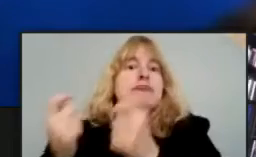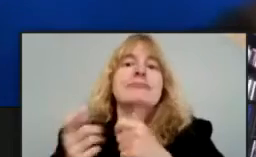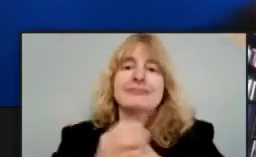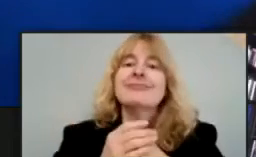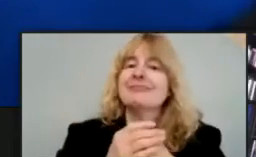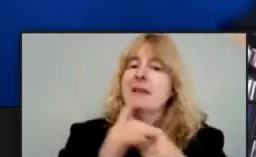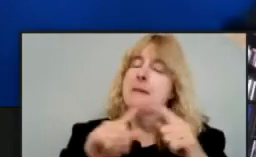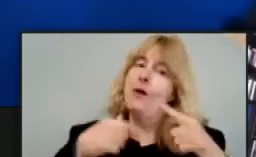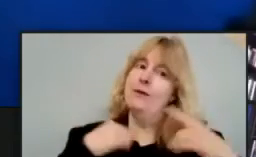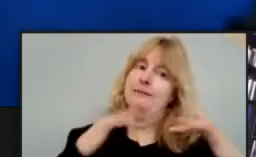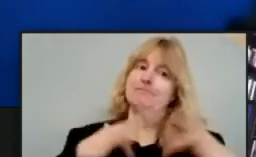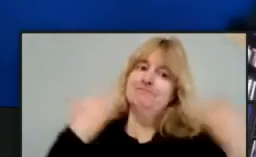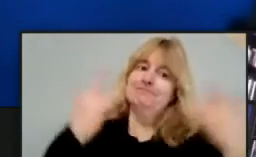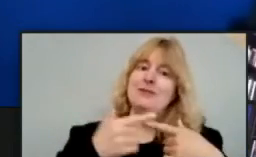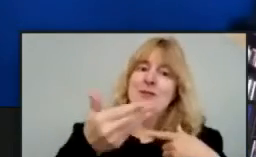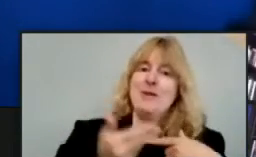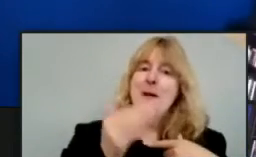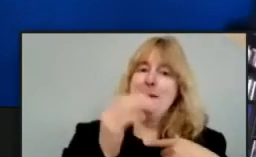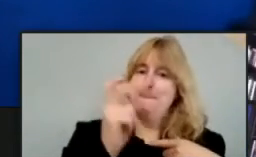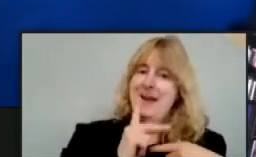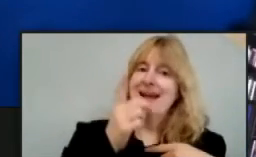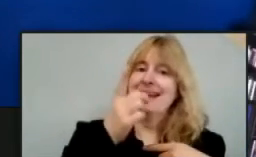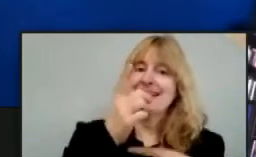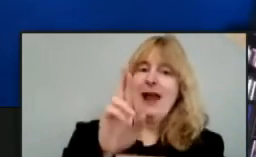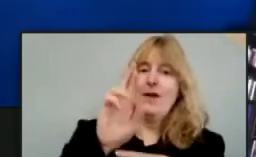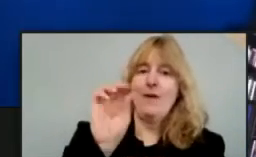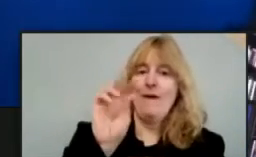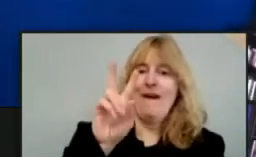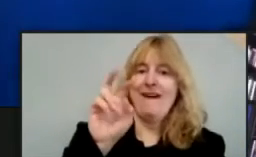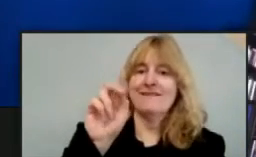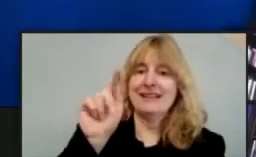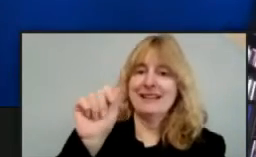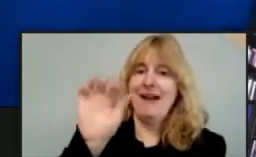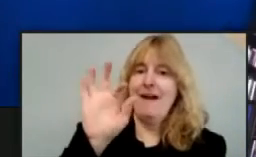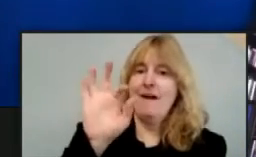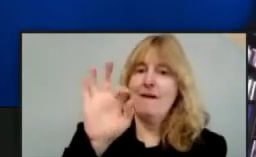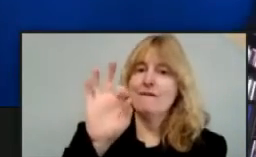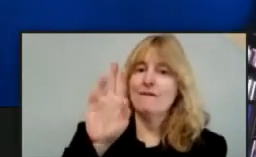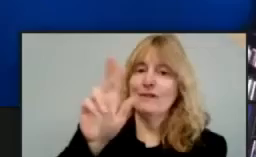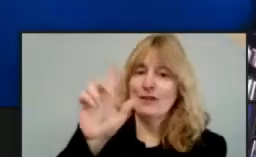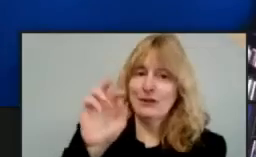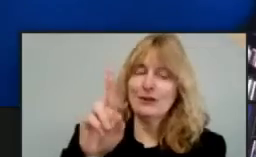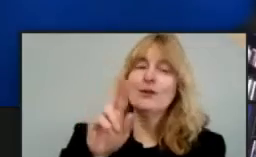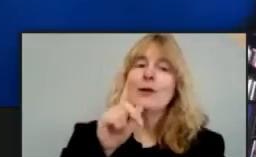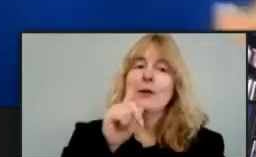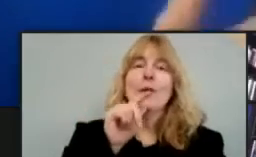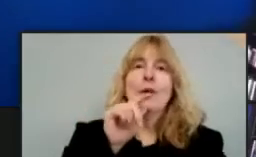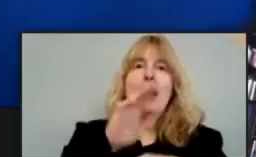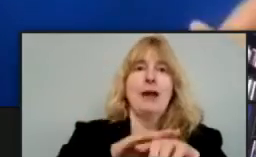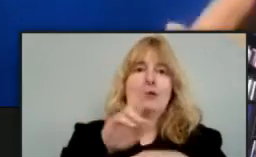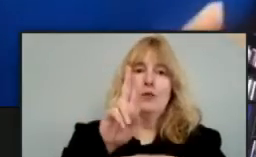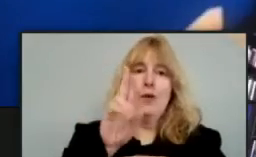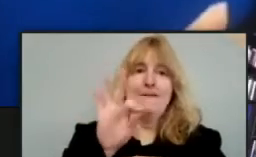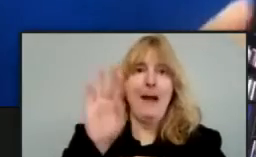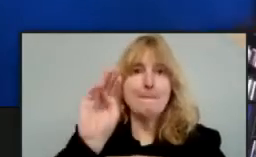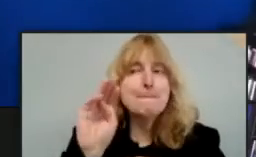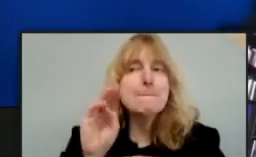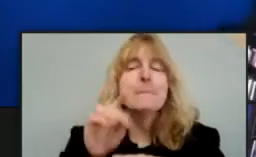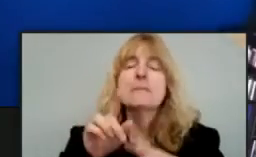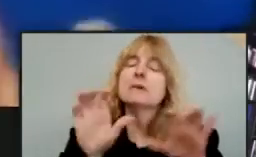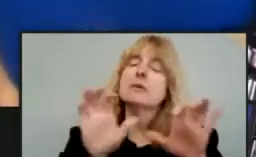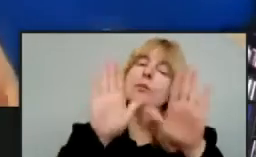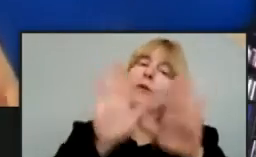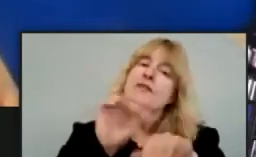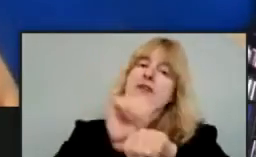back Dr. Veda Fuller, who is at U of M and has done a wonderful job working with us to better understand